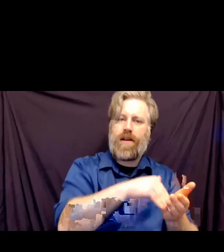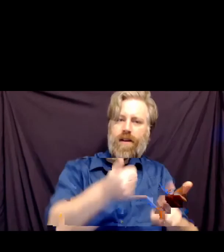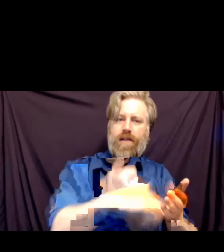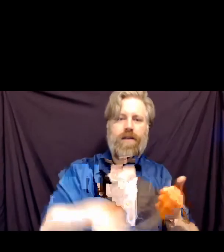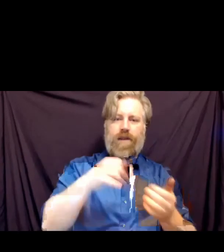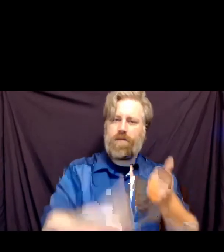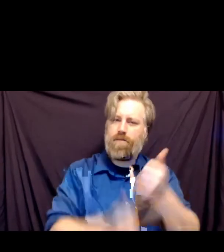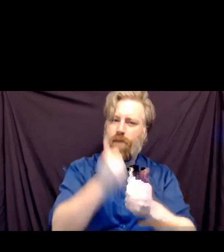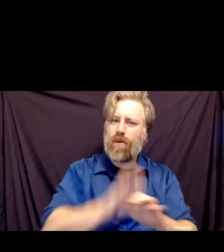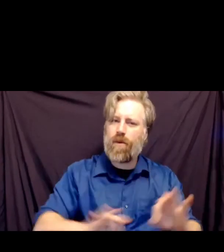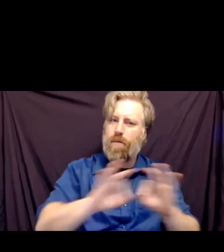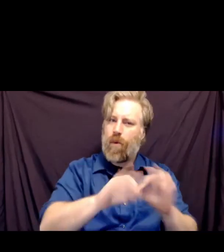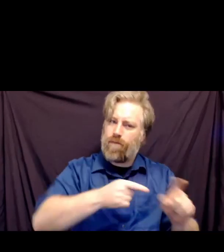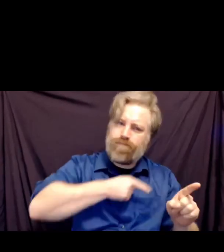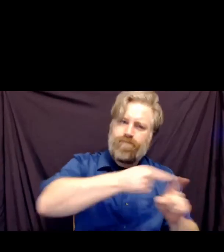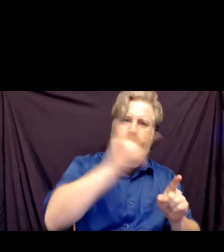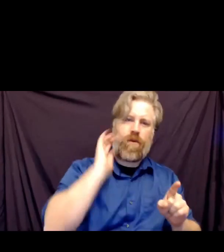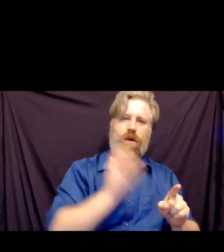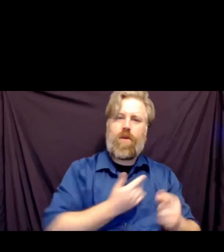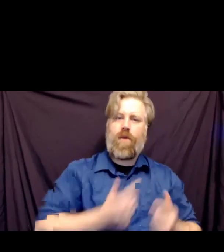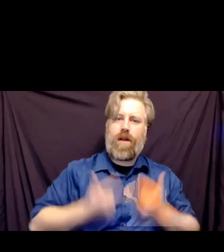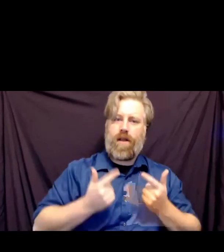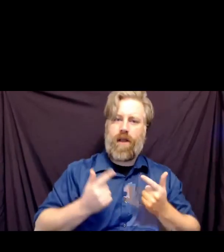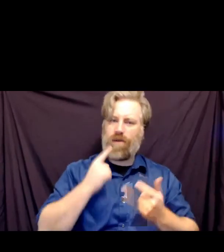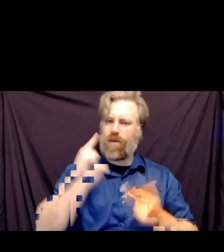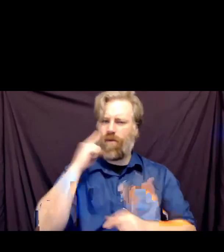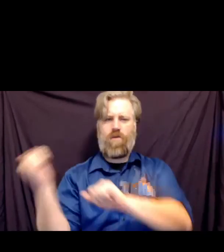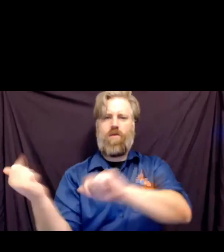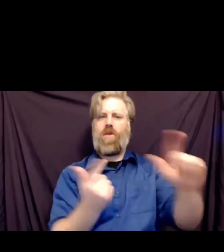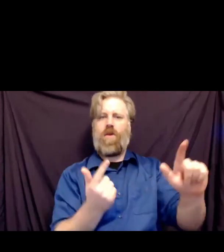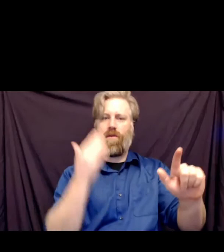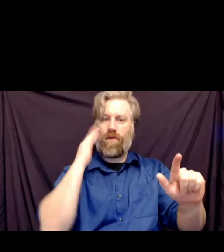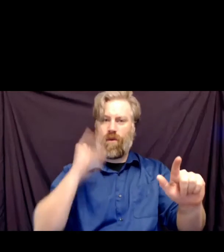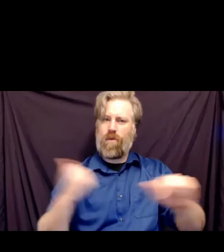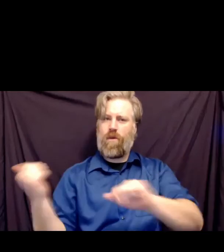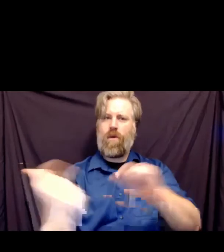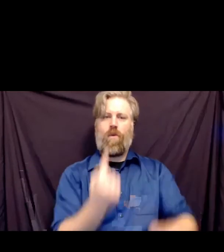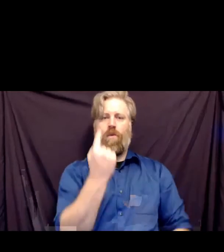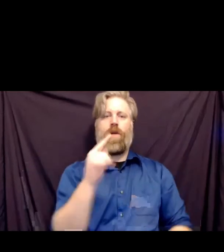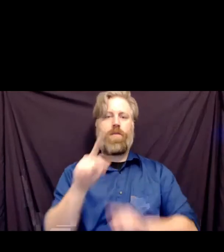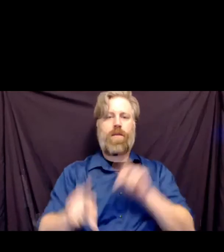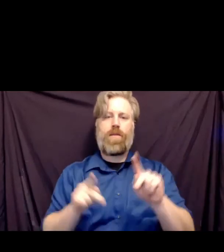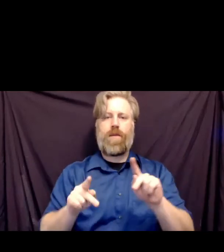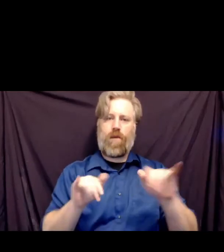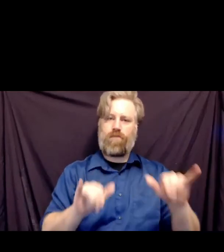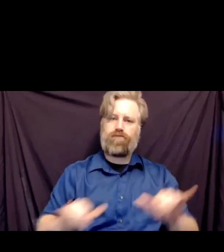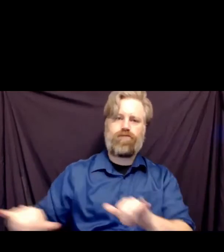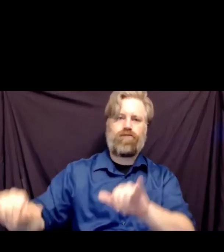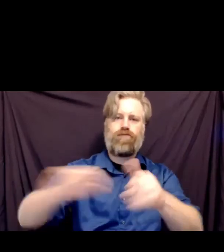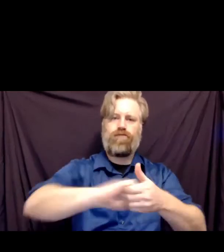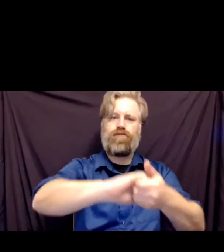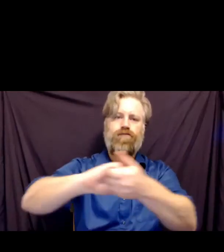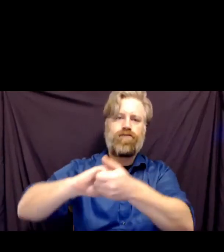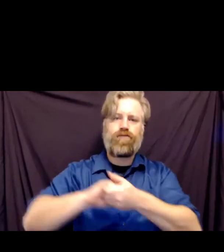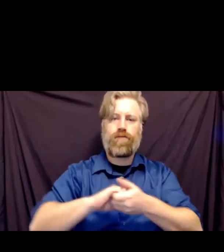our lives and in all of our lives. Actually, we're all one people. And when we get out of